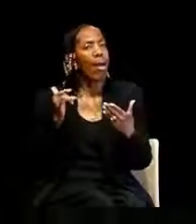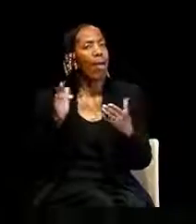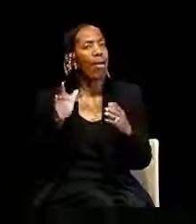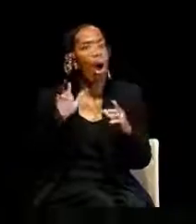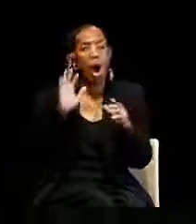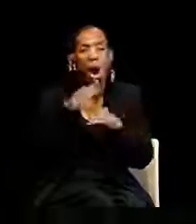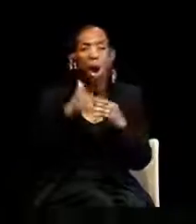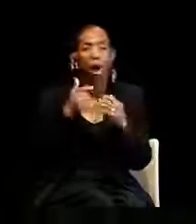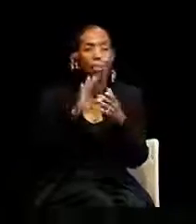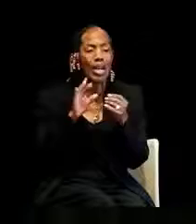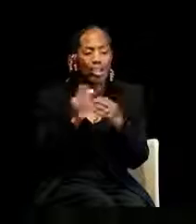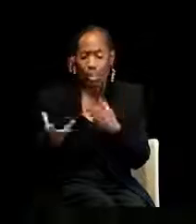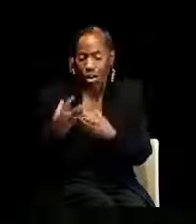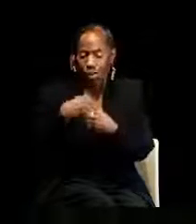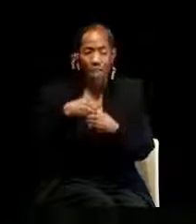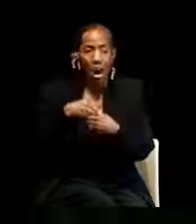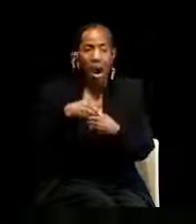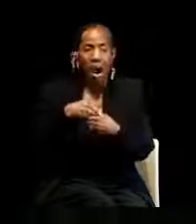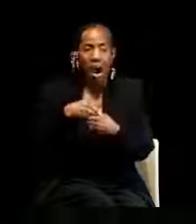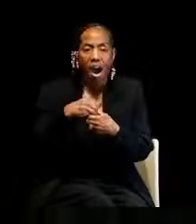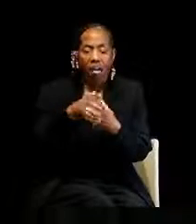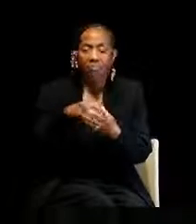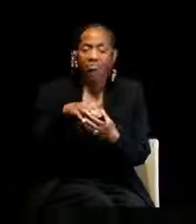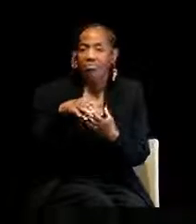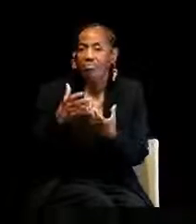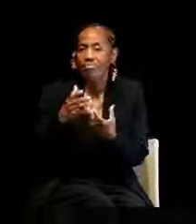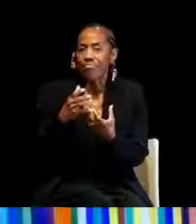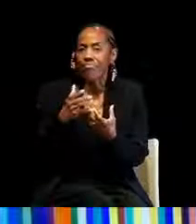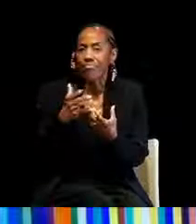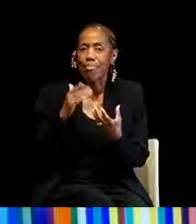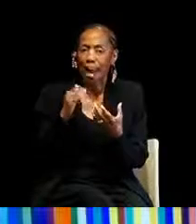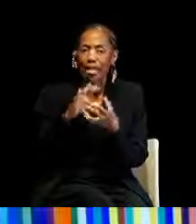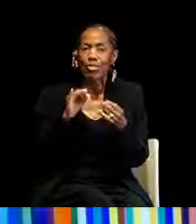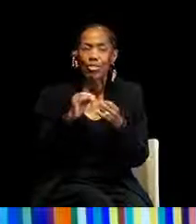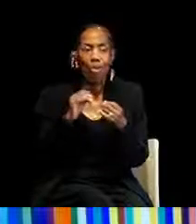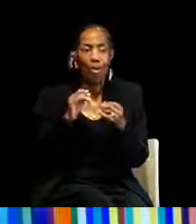of my story and what I'm interested in as well.